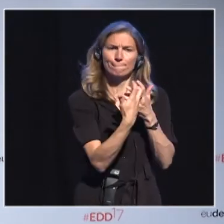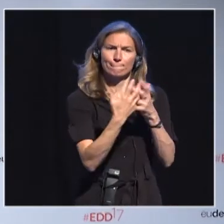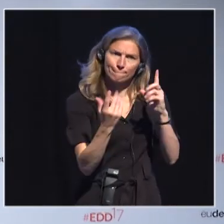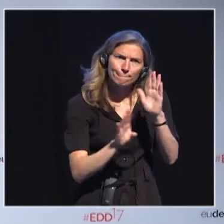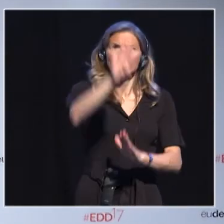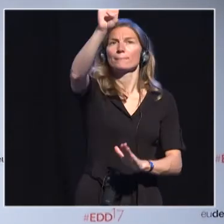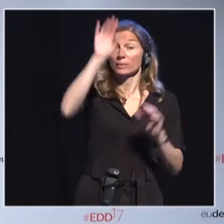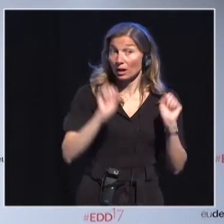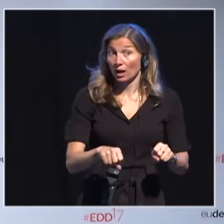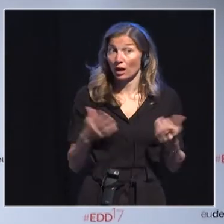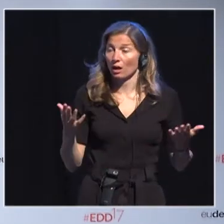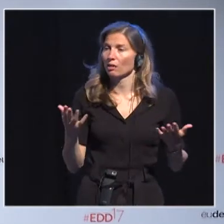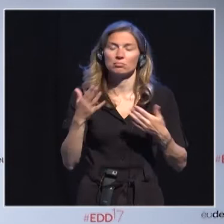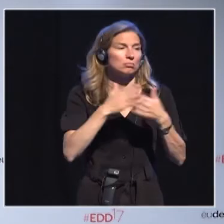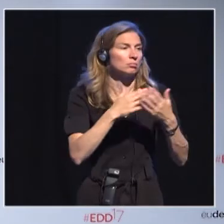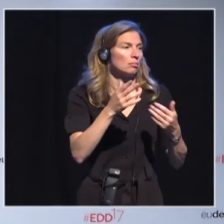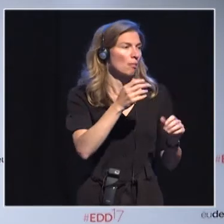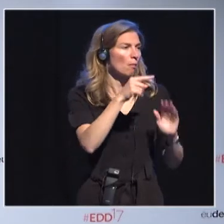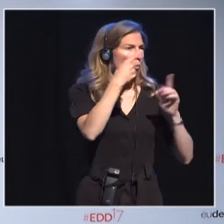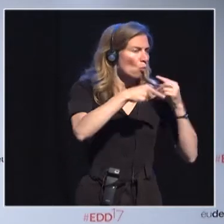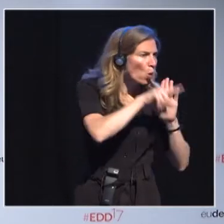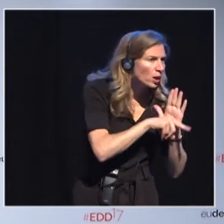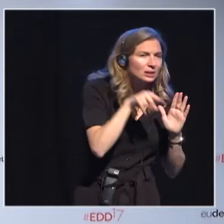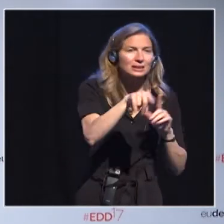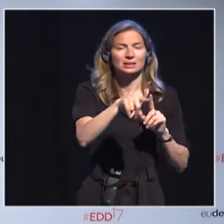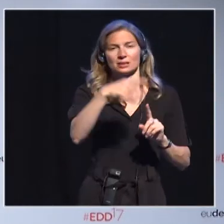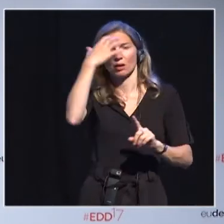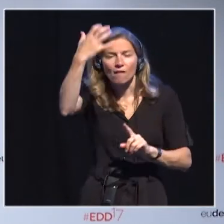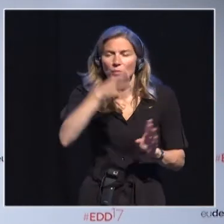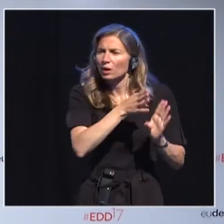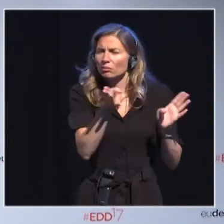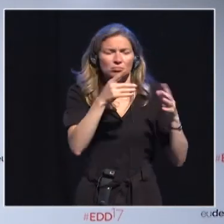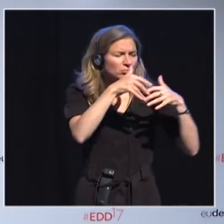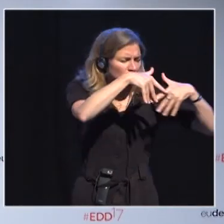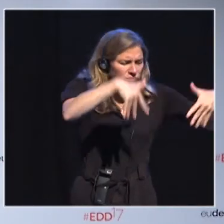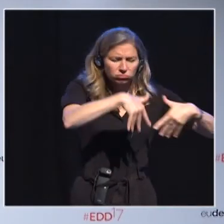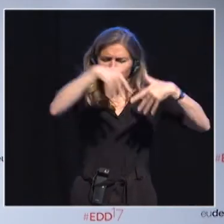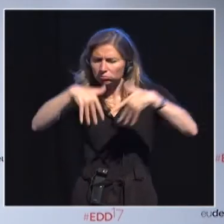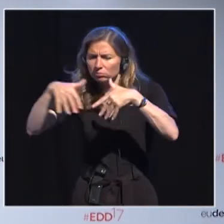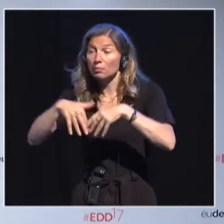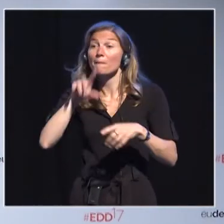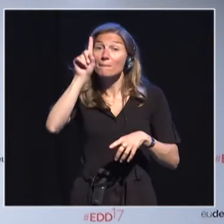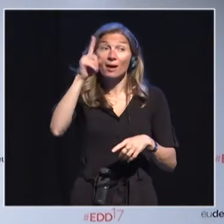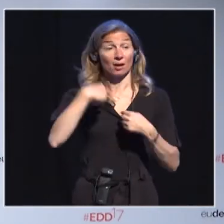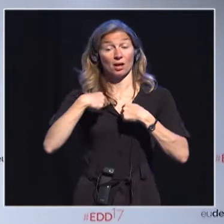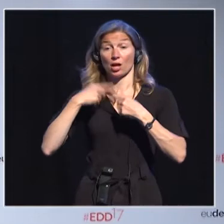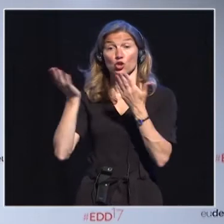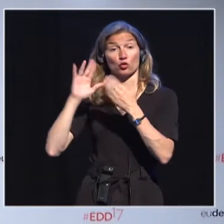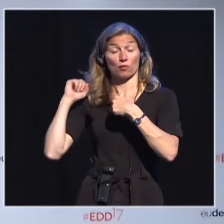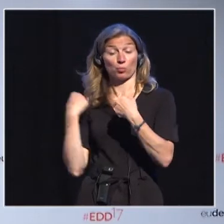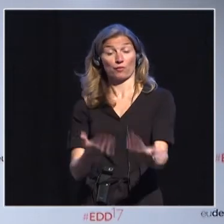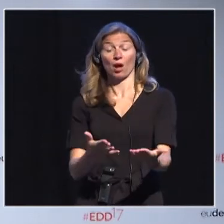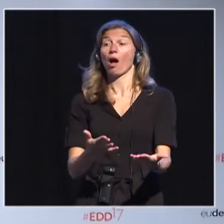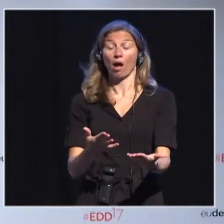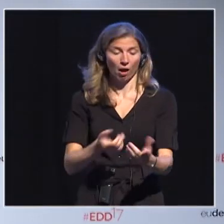it's at the industry level, at the government institution level. And it's in this kind of environment that service providers like us, technology providers,